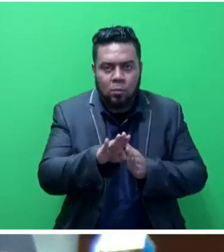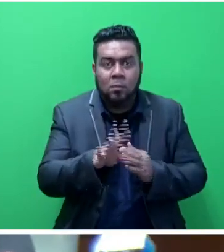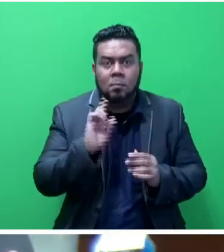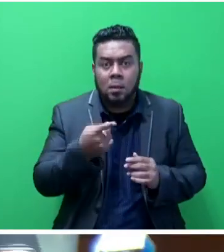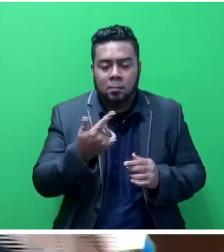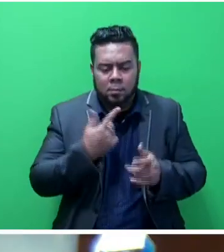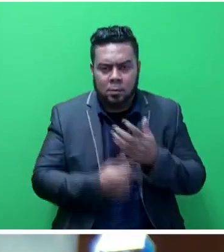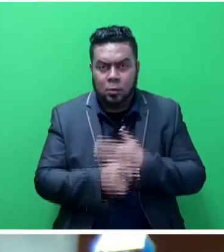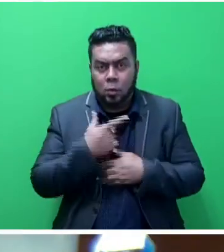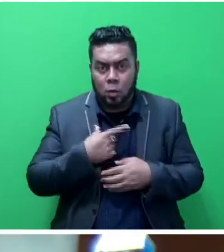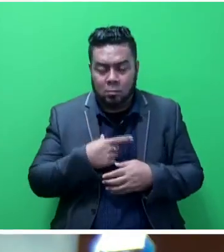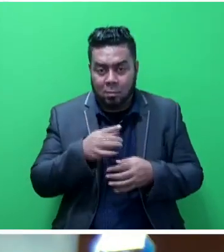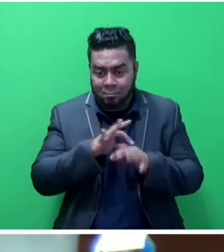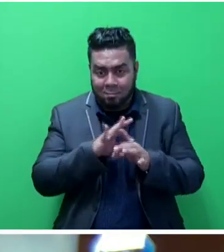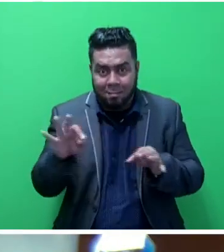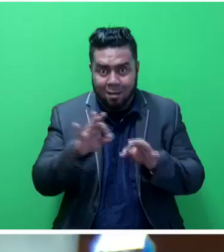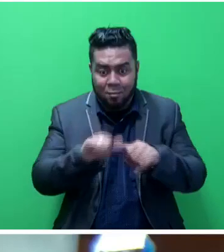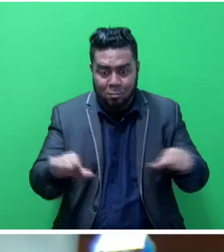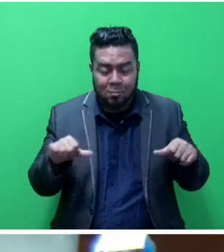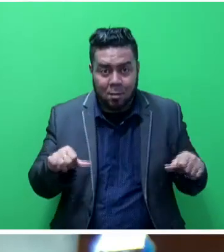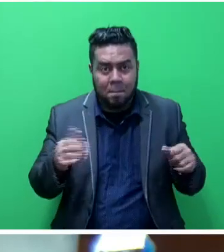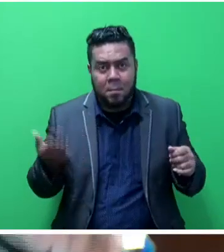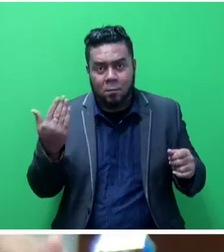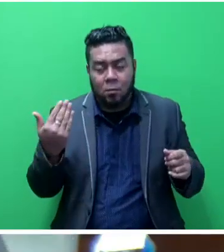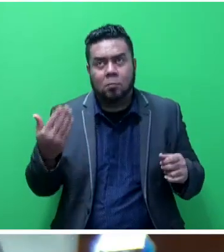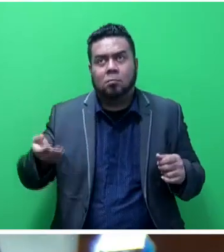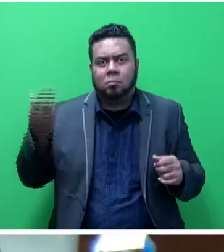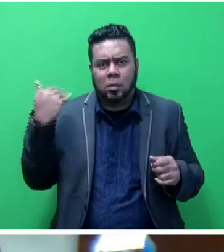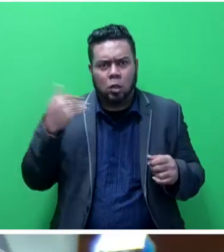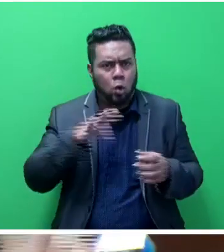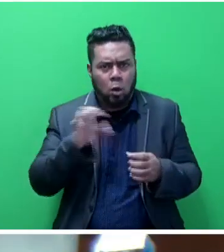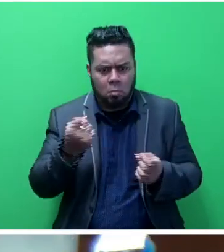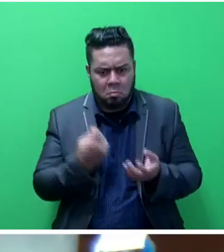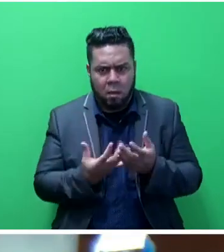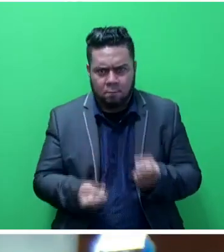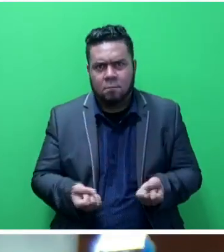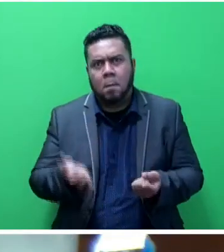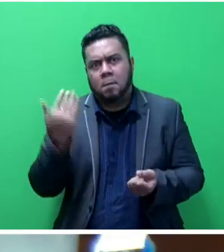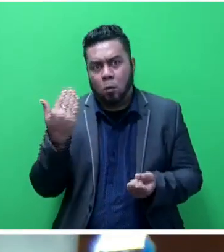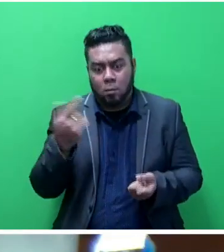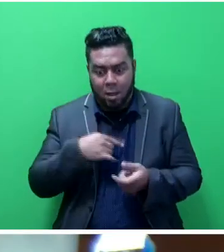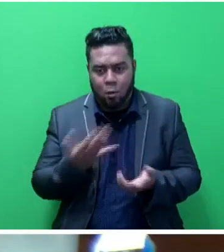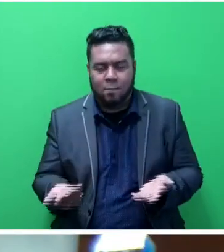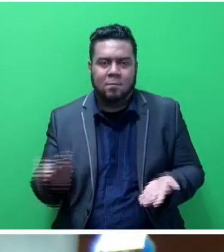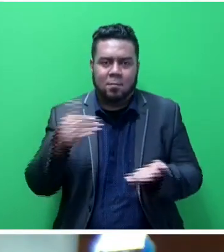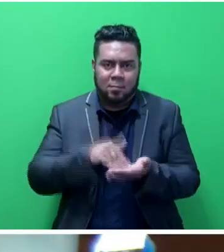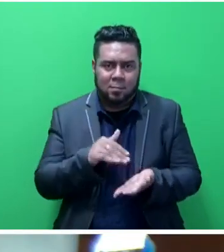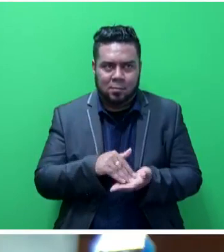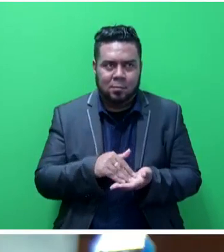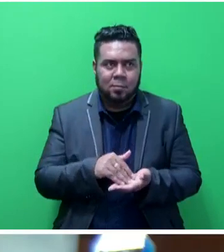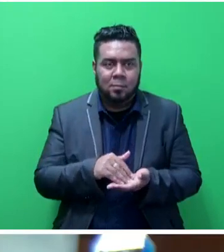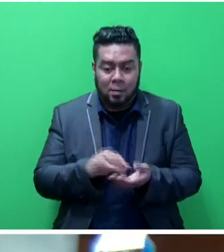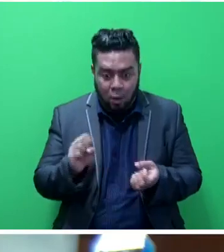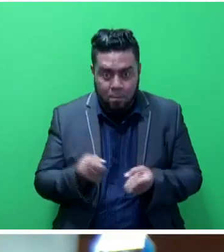non-agricultural sector, some of those which were not existent at that particular point in time, has now added on or come into